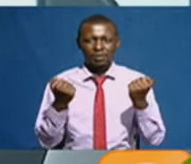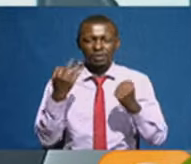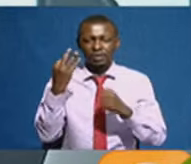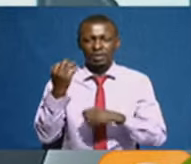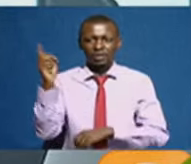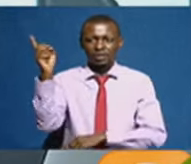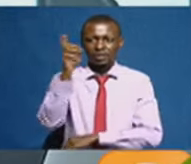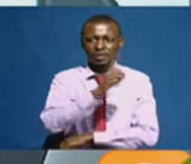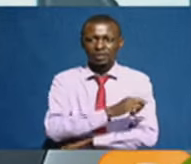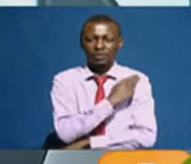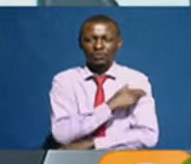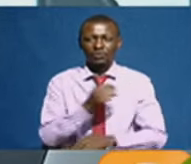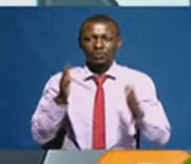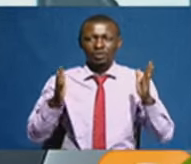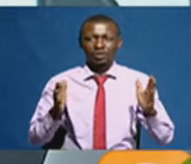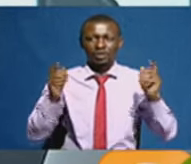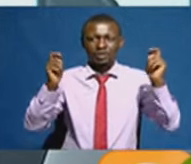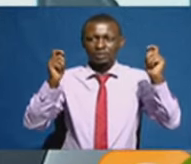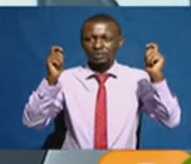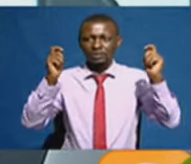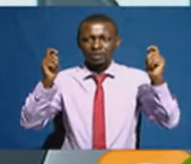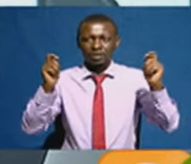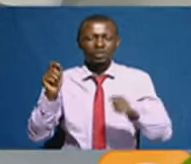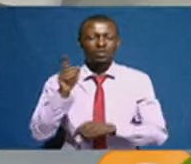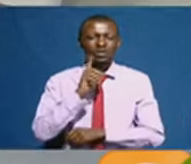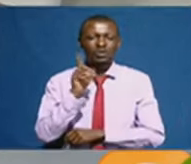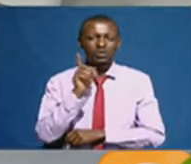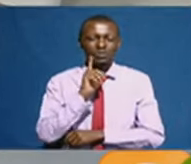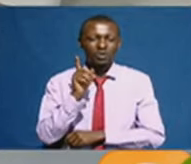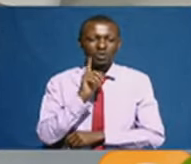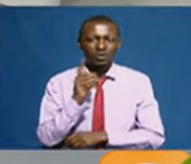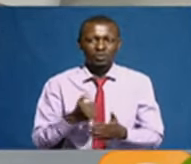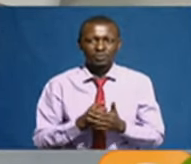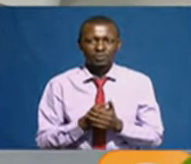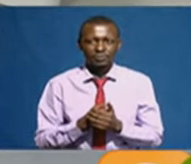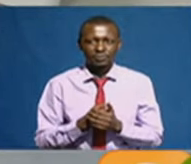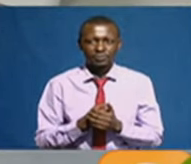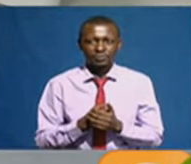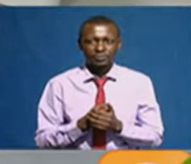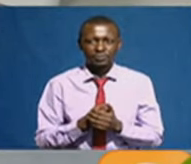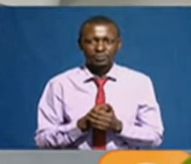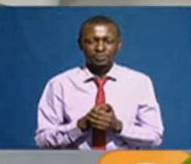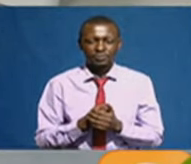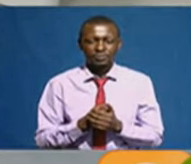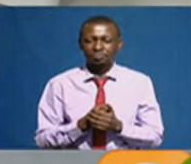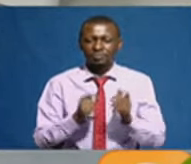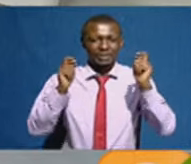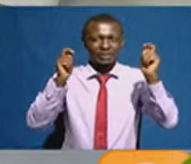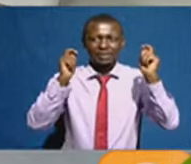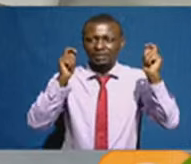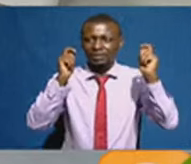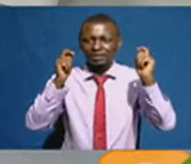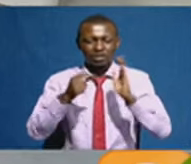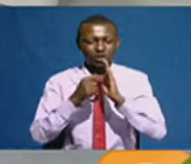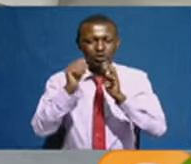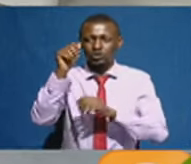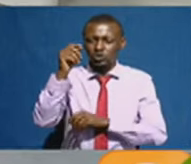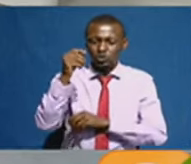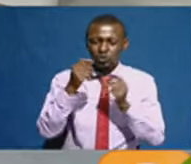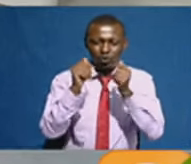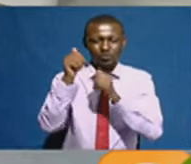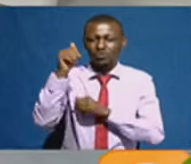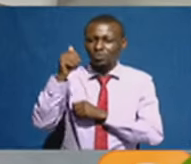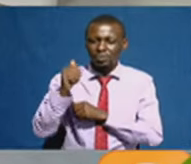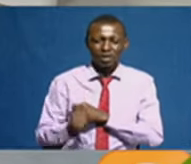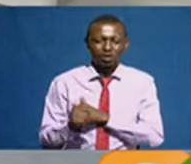of the doctors being on strike tomorrow. And still no end in sight to this stalemate. Everybody's holding fast to